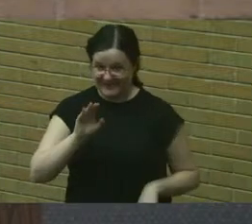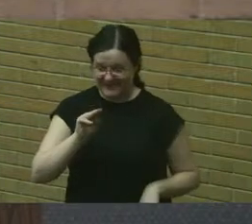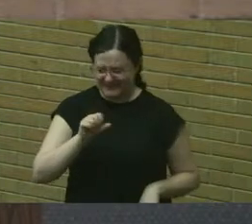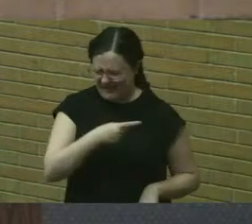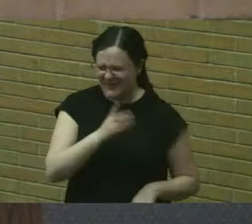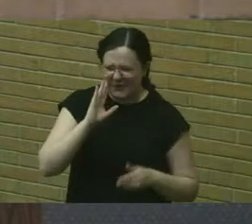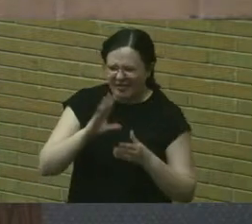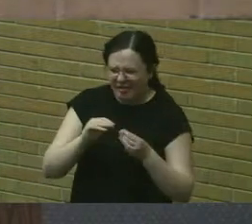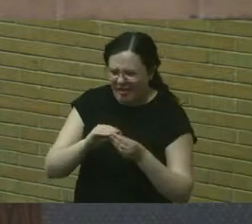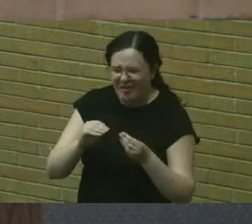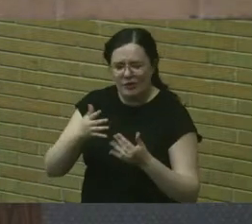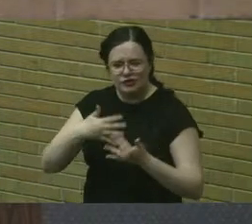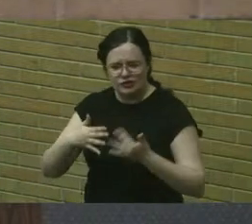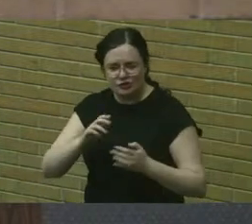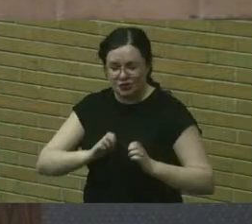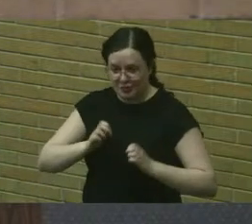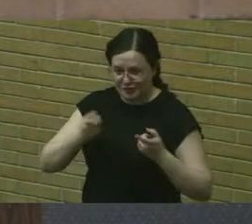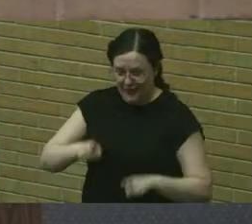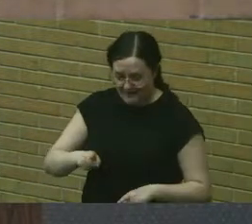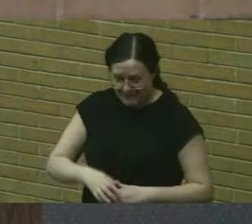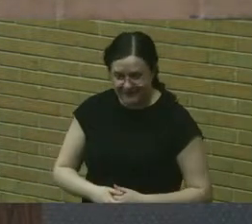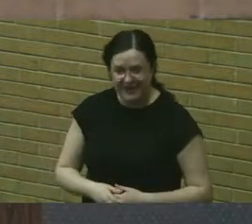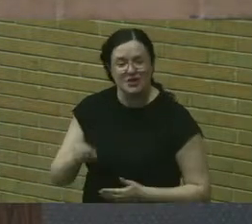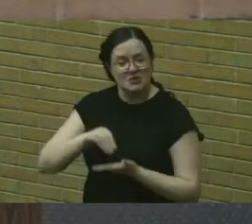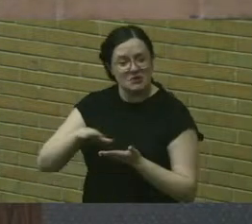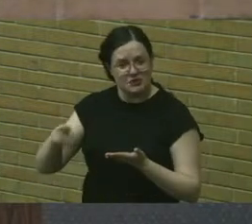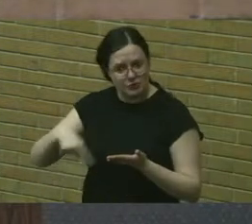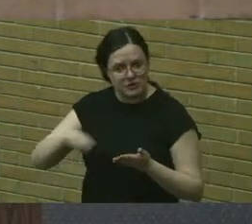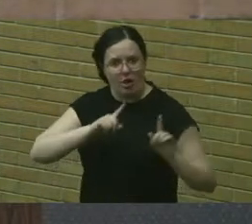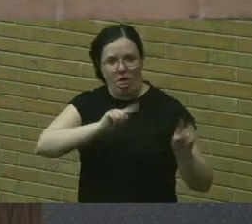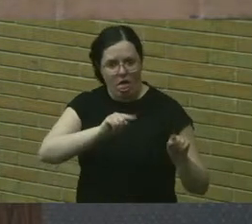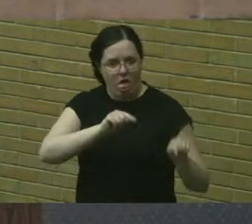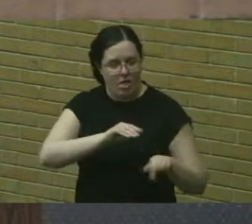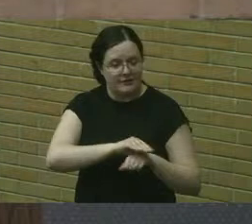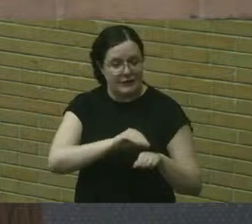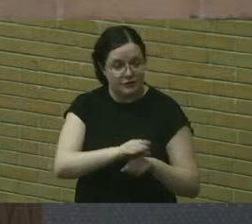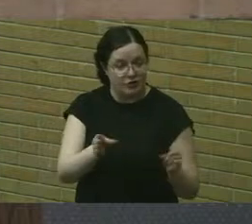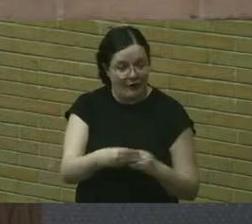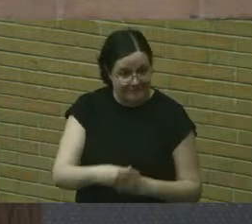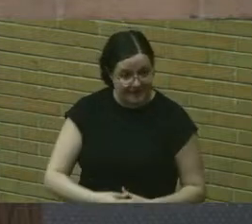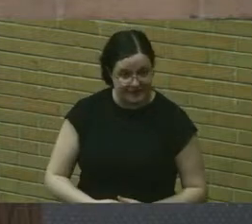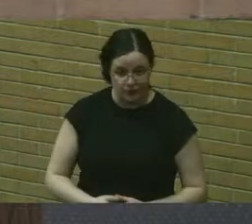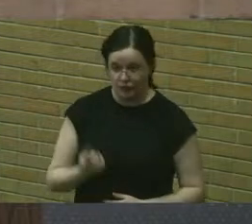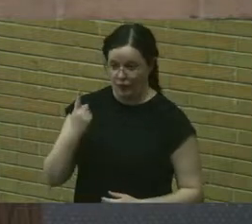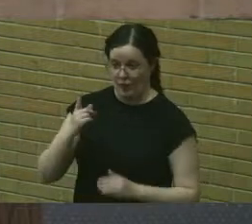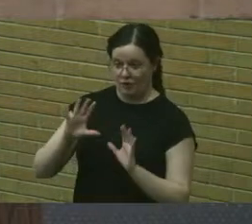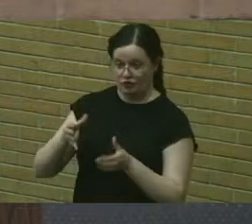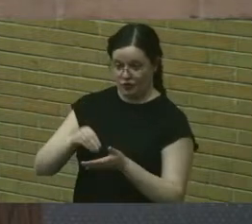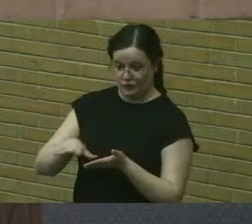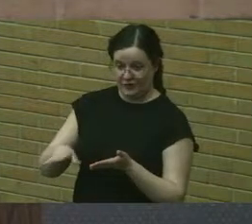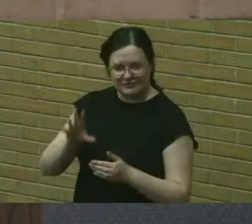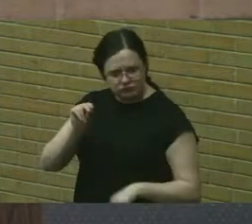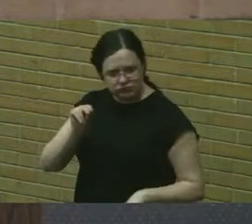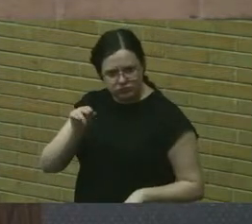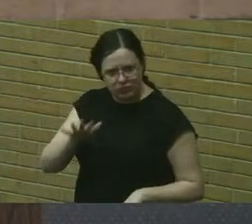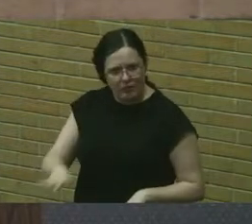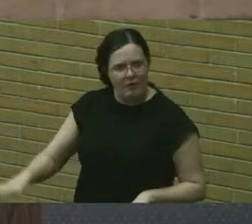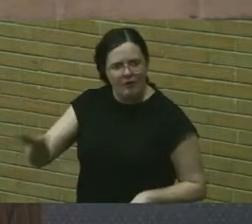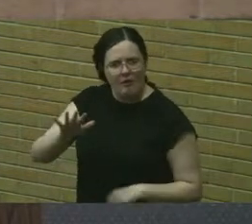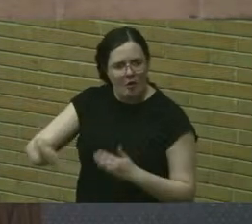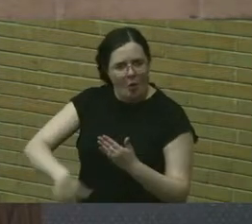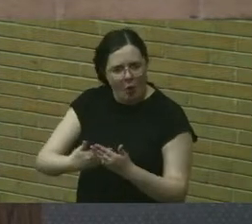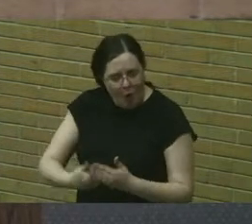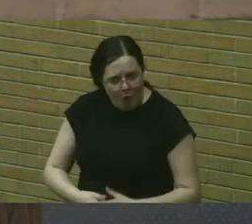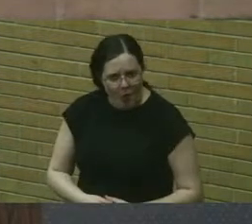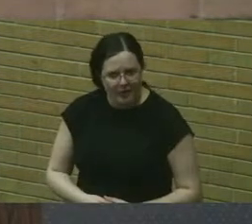We'll talk about the visits to counseling offices, and it's not isolated to one specific group. There are wars all over the world happening right